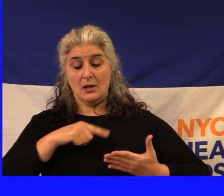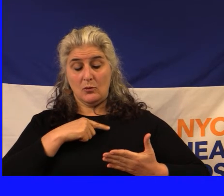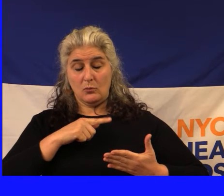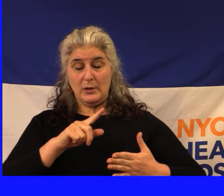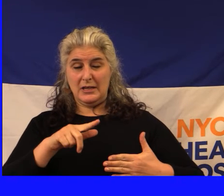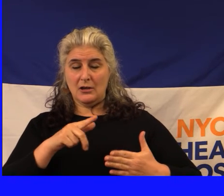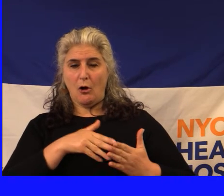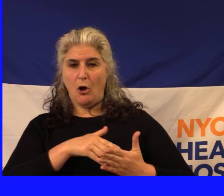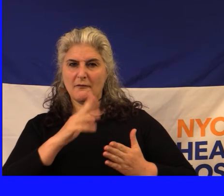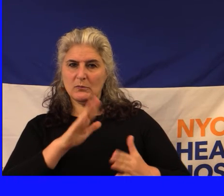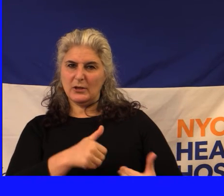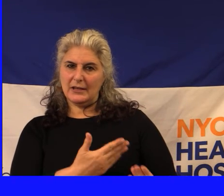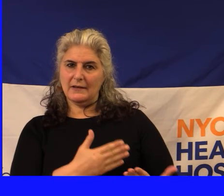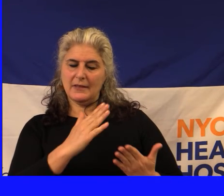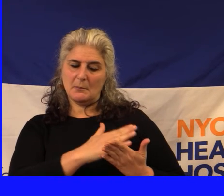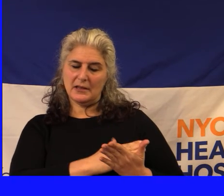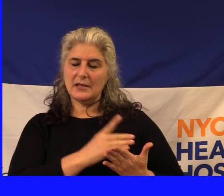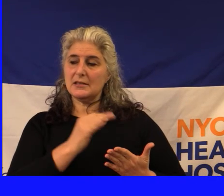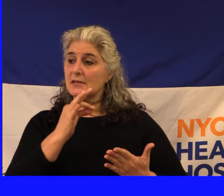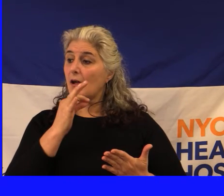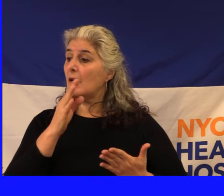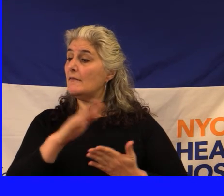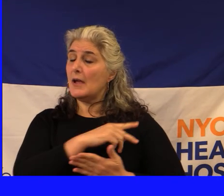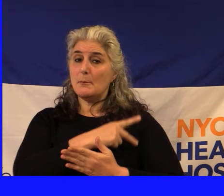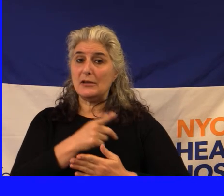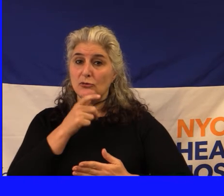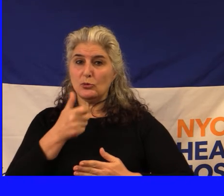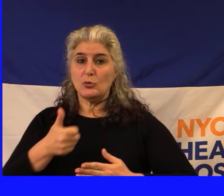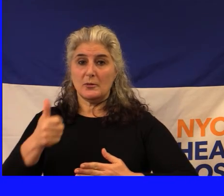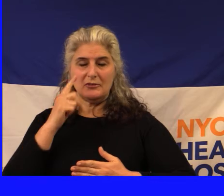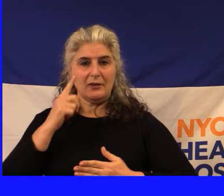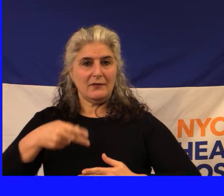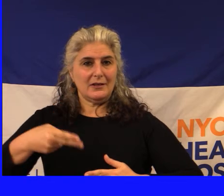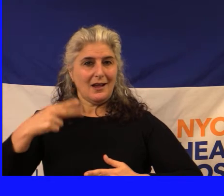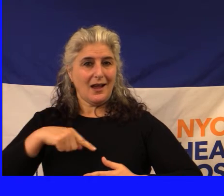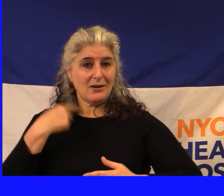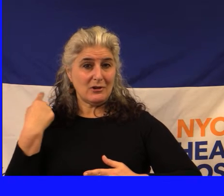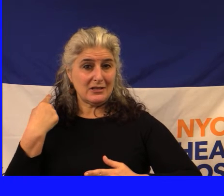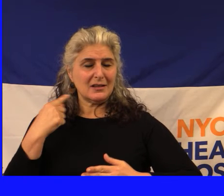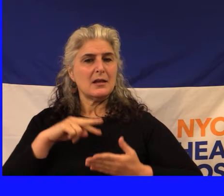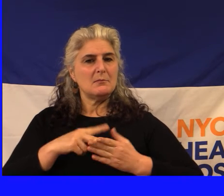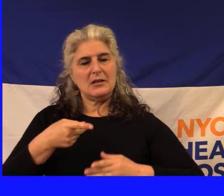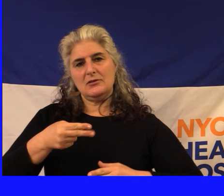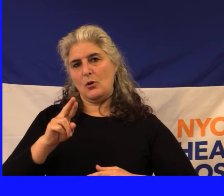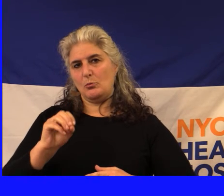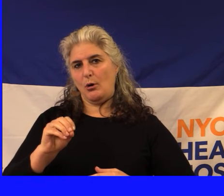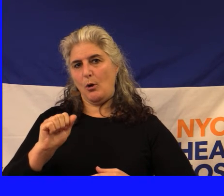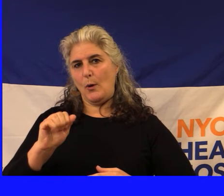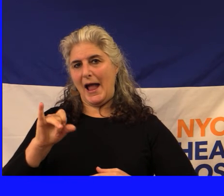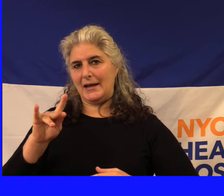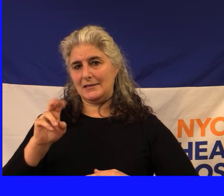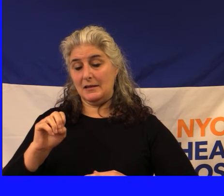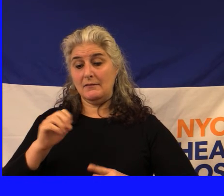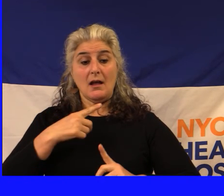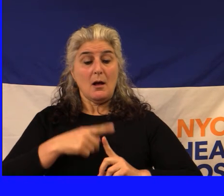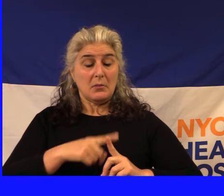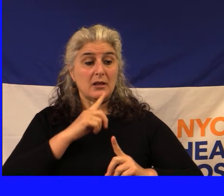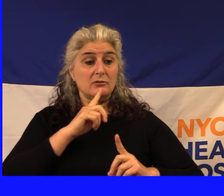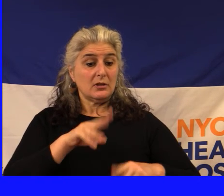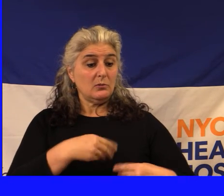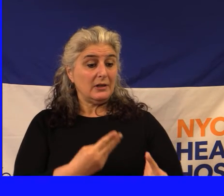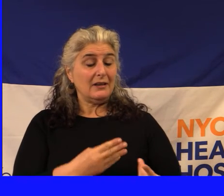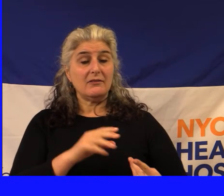list of patients who are at high risk, and reactive, we give them a list in real time of patients